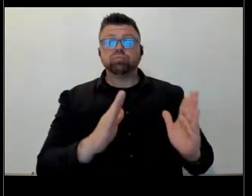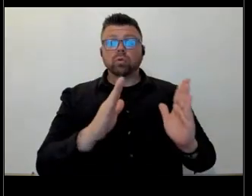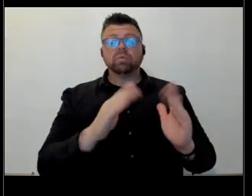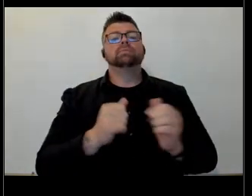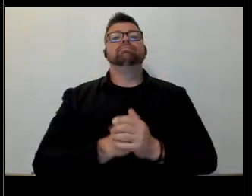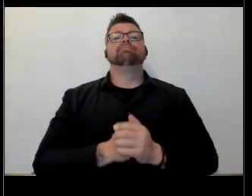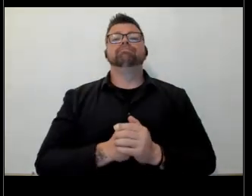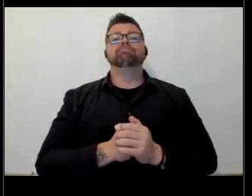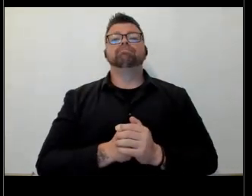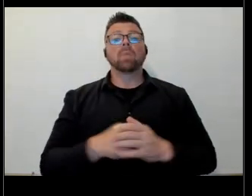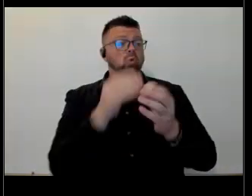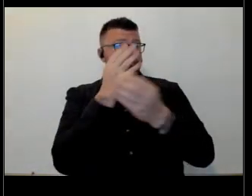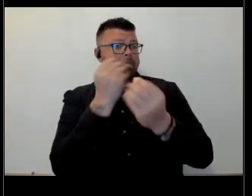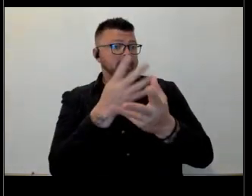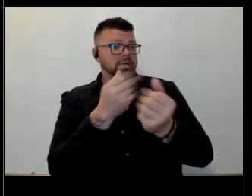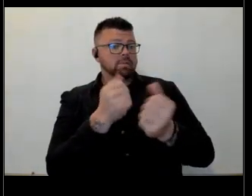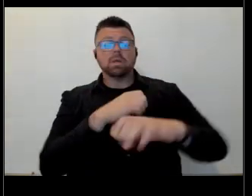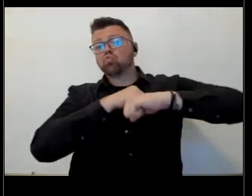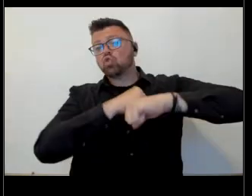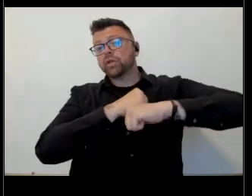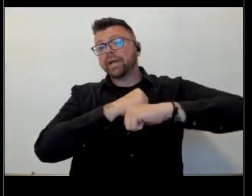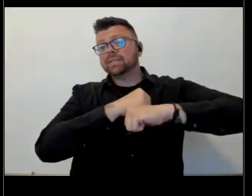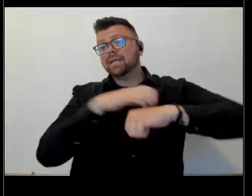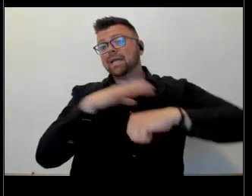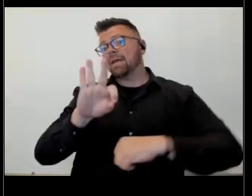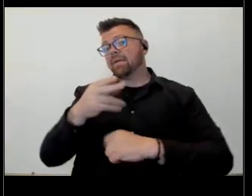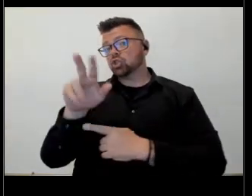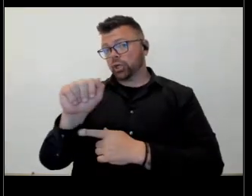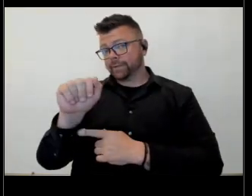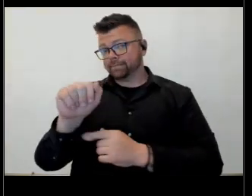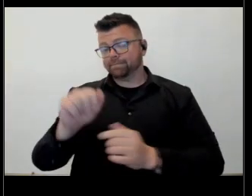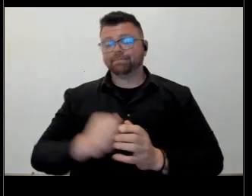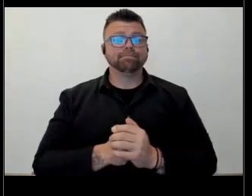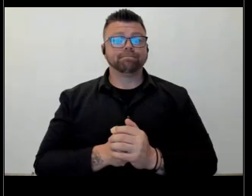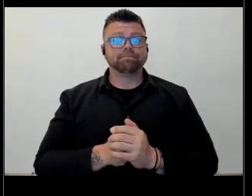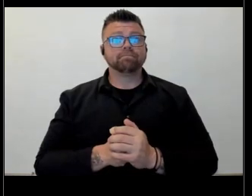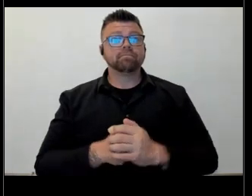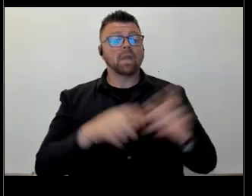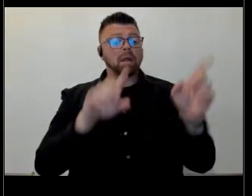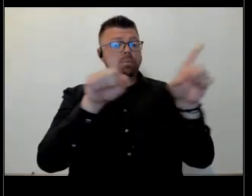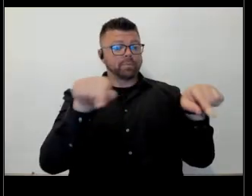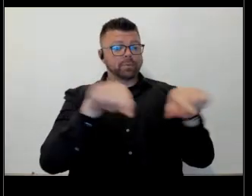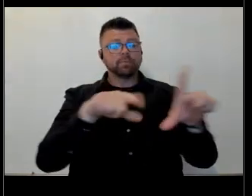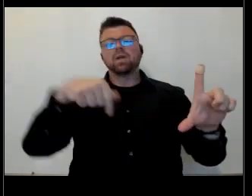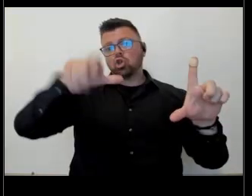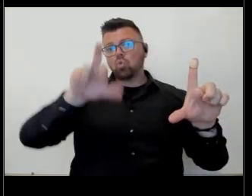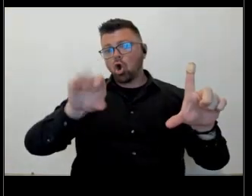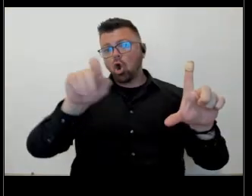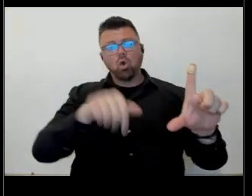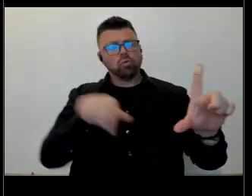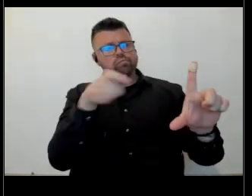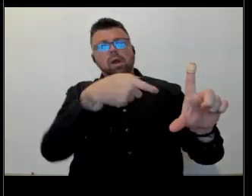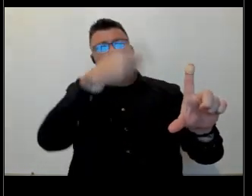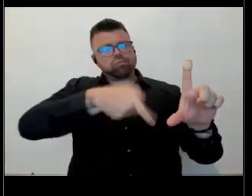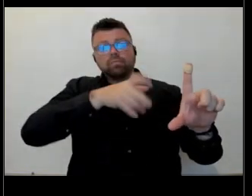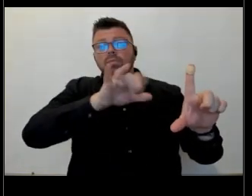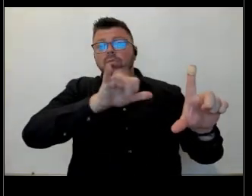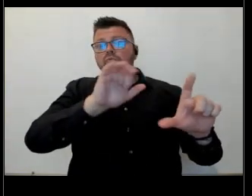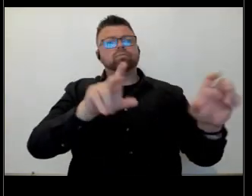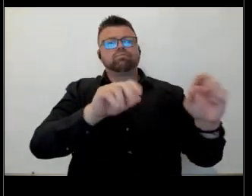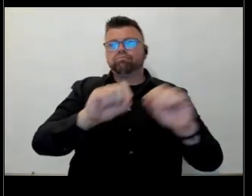For more information about the protections of the FHA, scan this QR code or visit HUD's website.